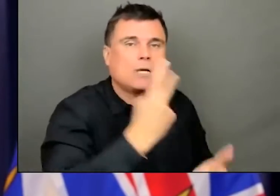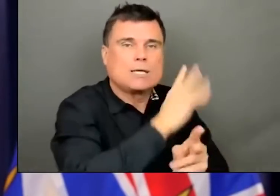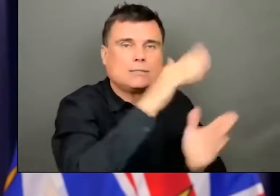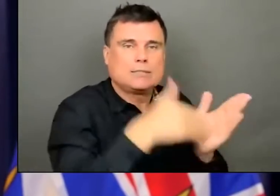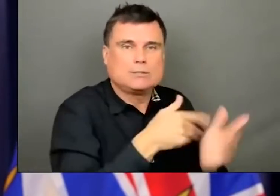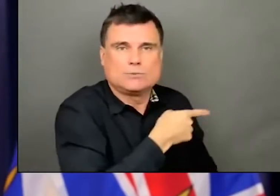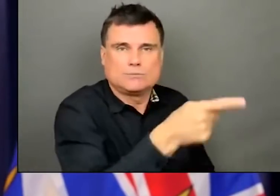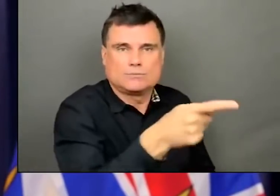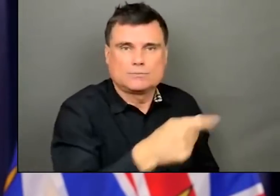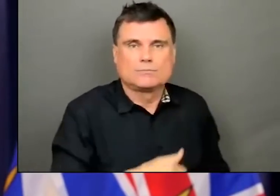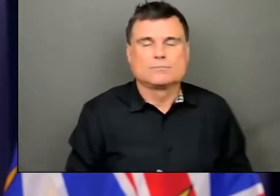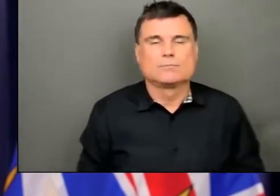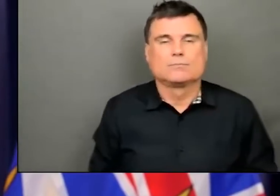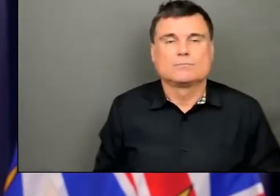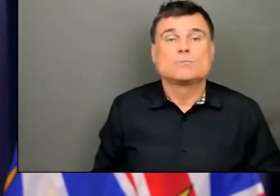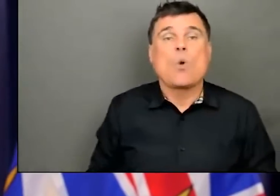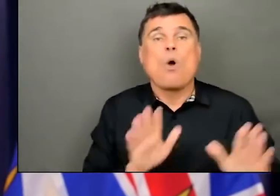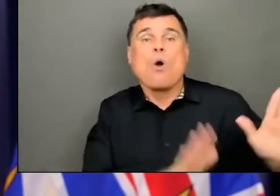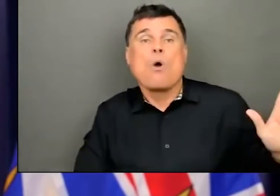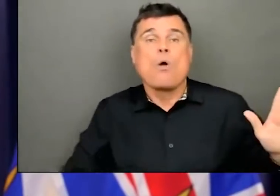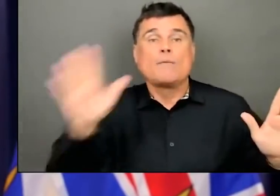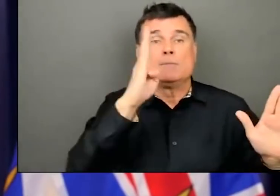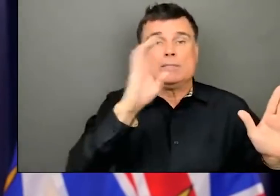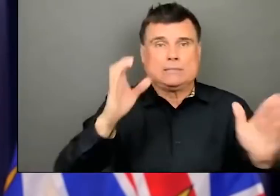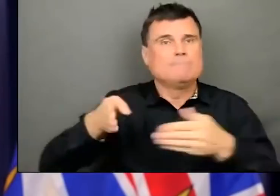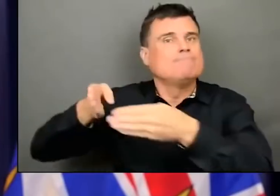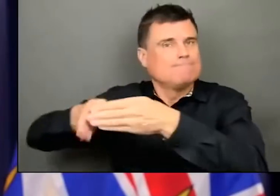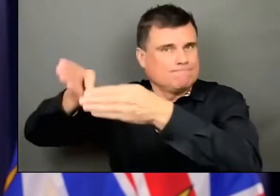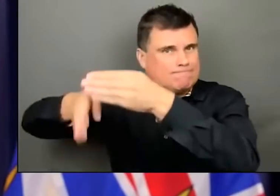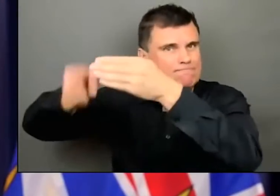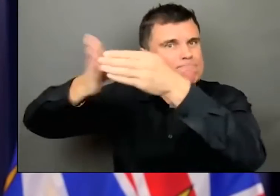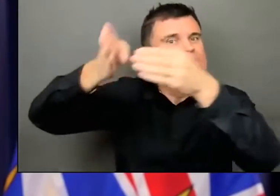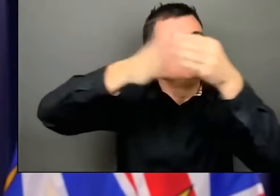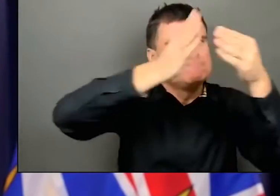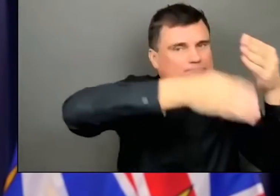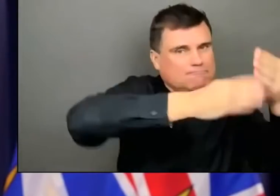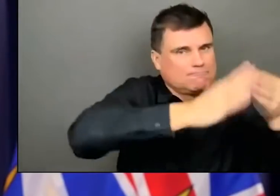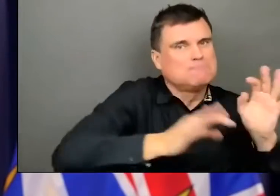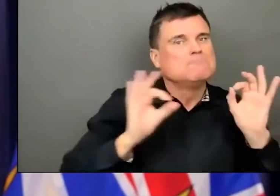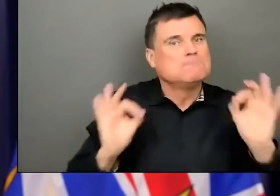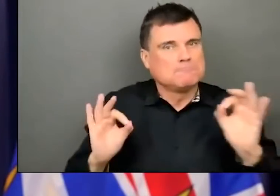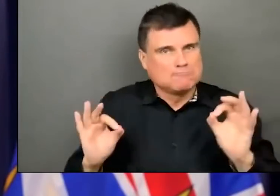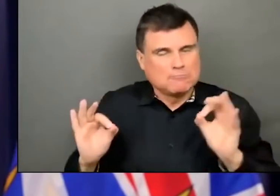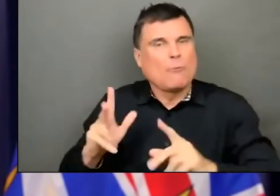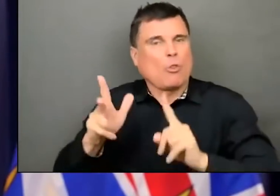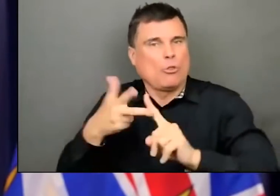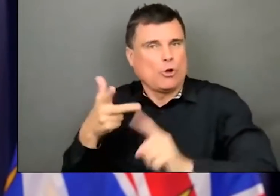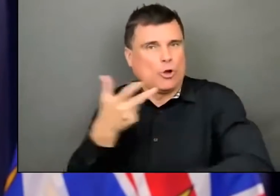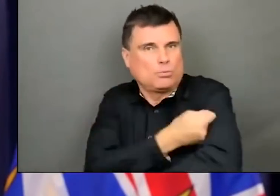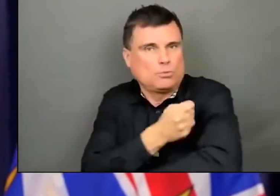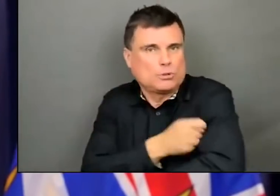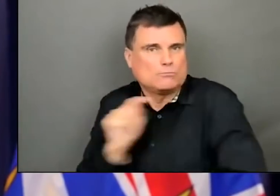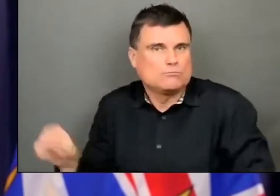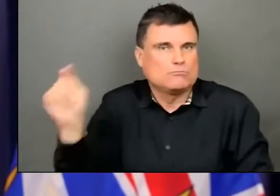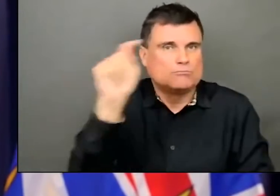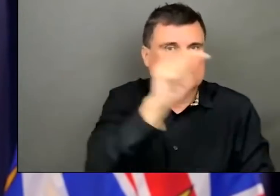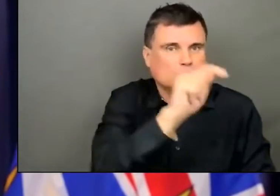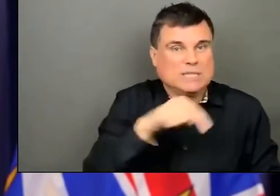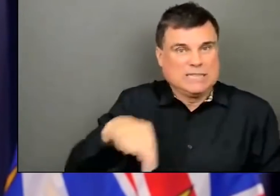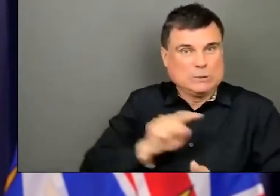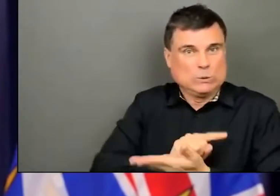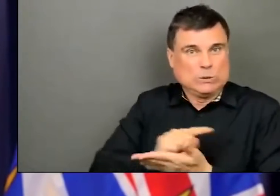all be completed this week, but as we see, the work is substantially done, and I am very appreciative of our teams,